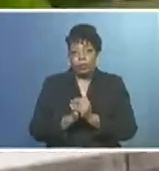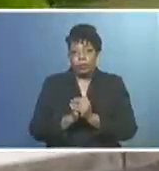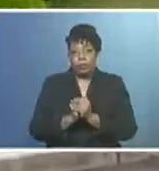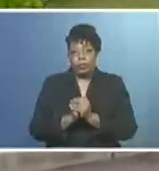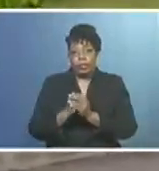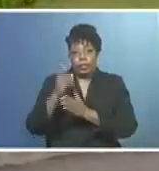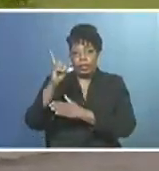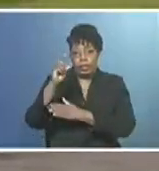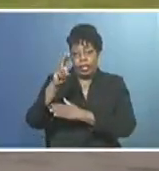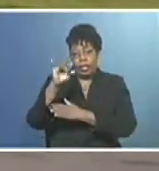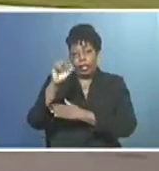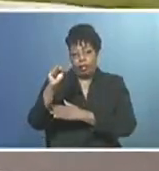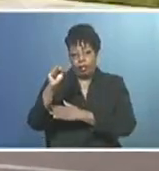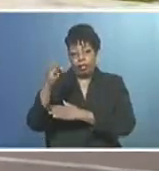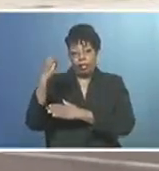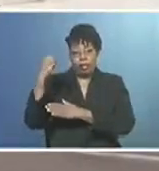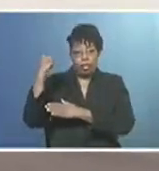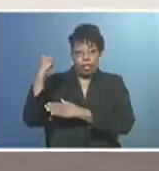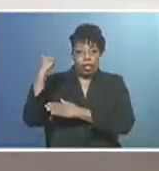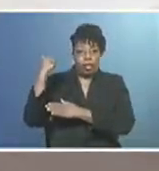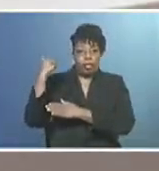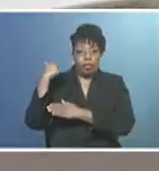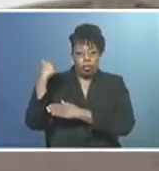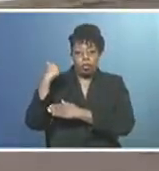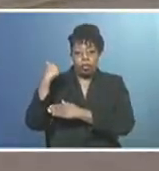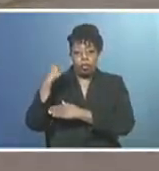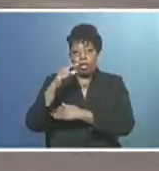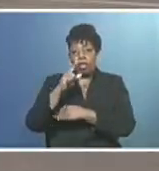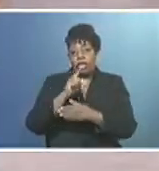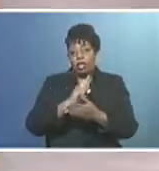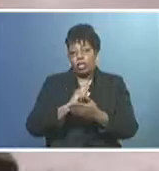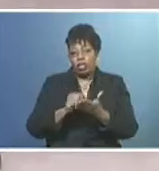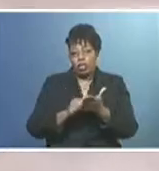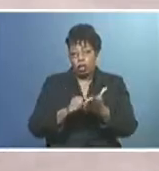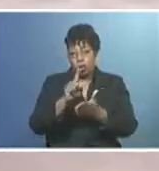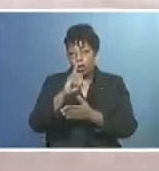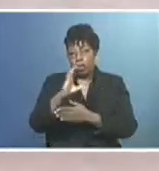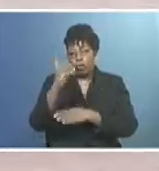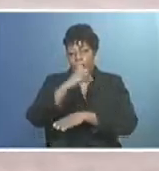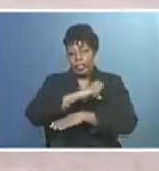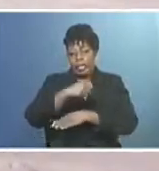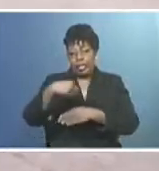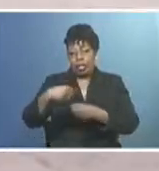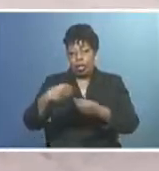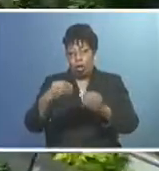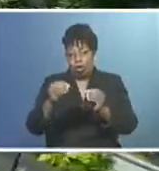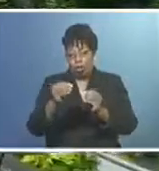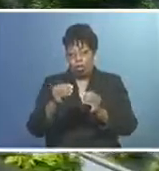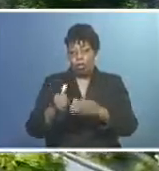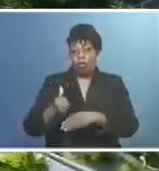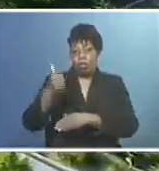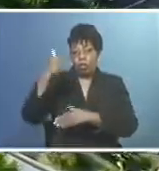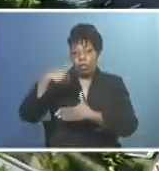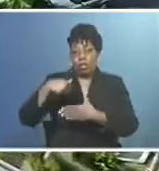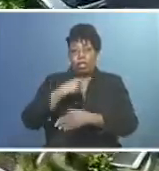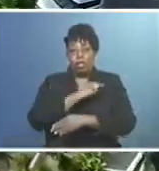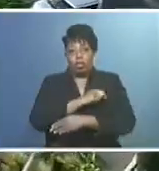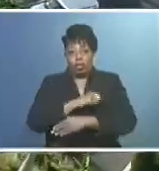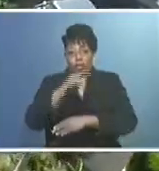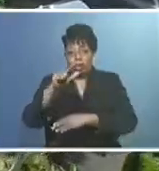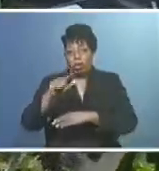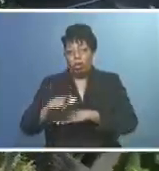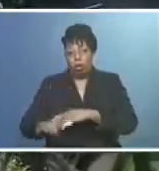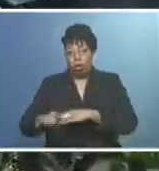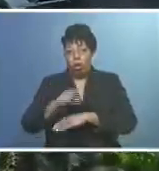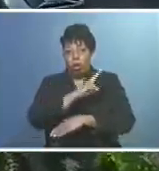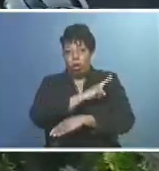Davis administration marked 100 days in office on Christmas Day. Though rebounds in tourism and lower hospitalizations and